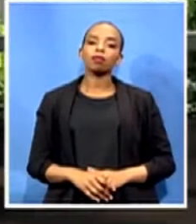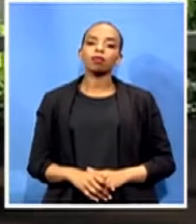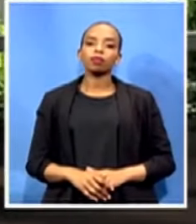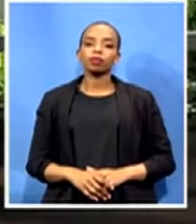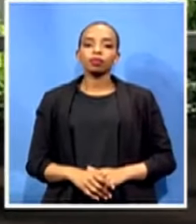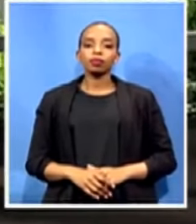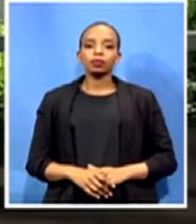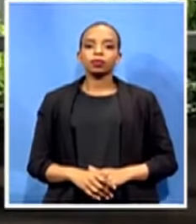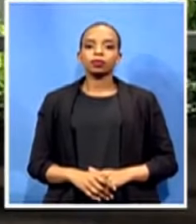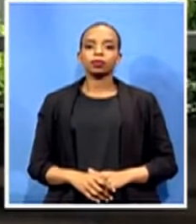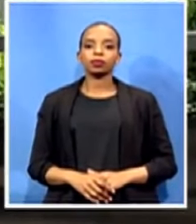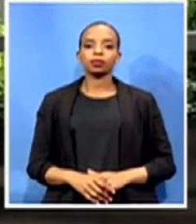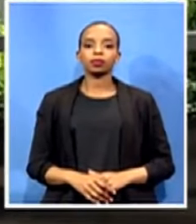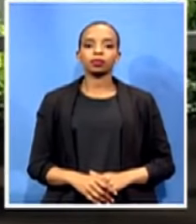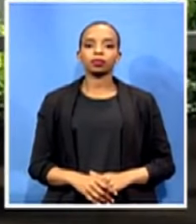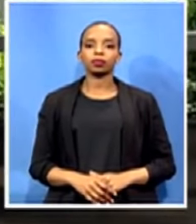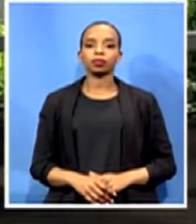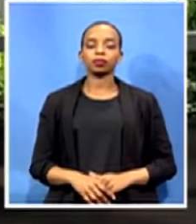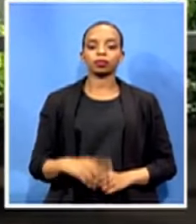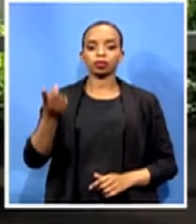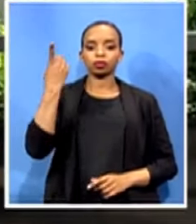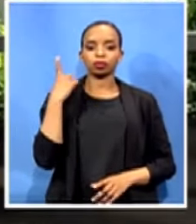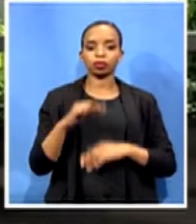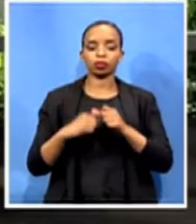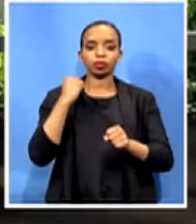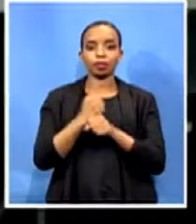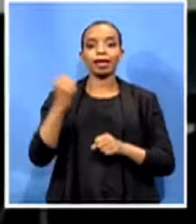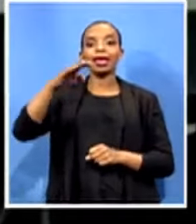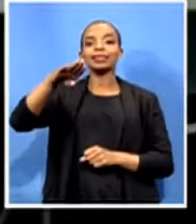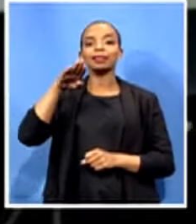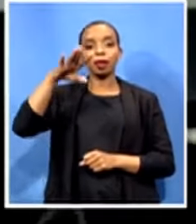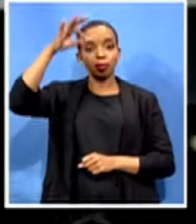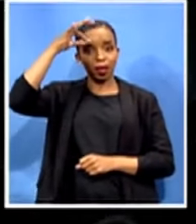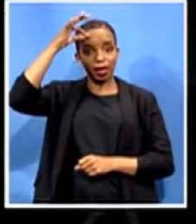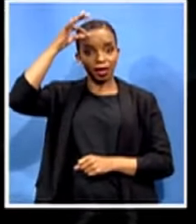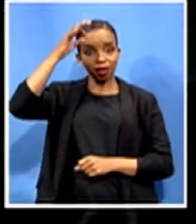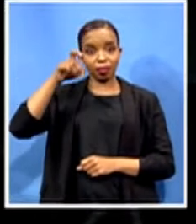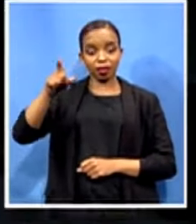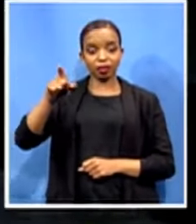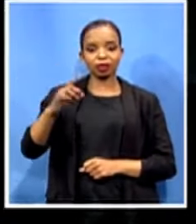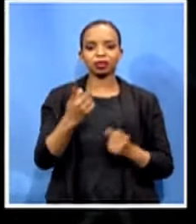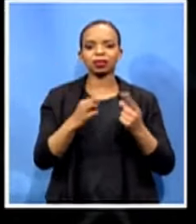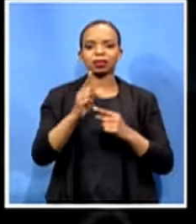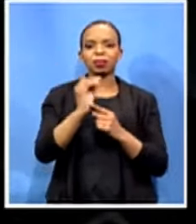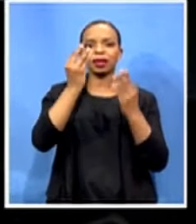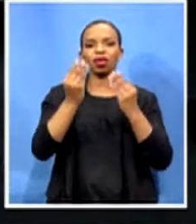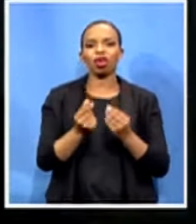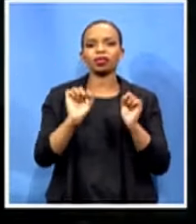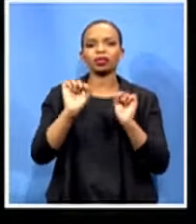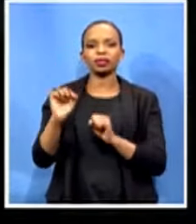Last year, Zimbabwe's government banned the country's multi-currency regime, making the Zimbabwean dollar the sole legal